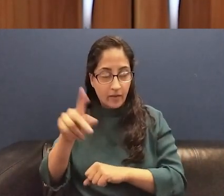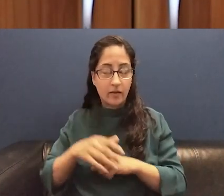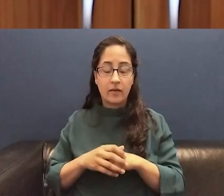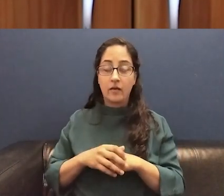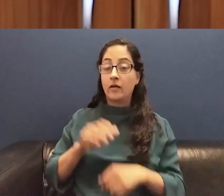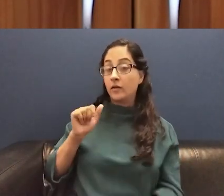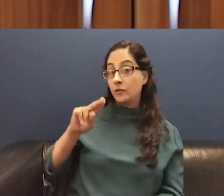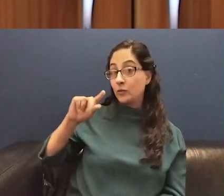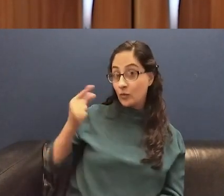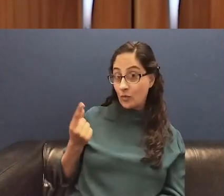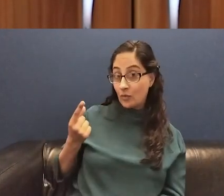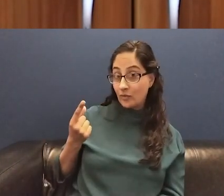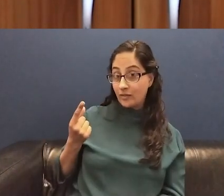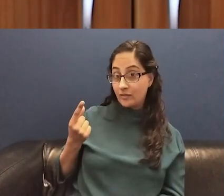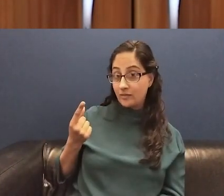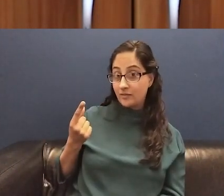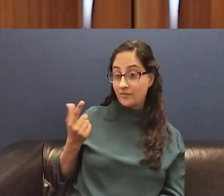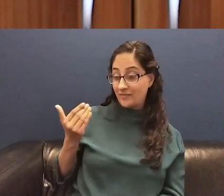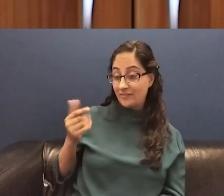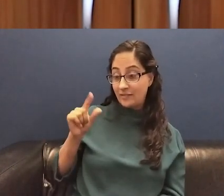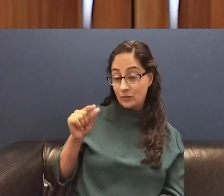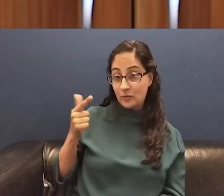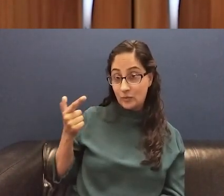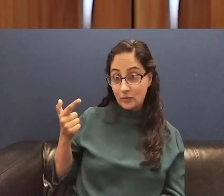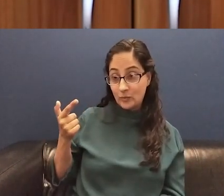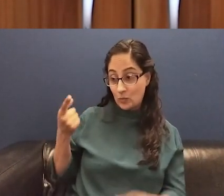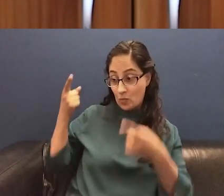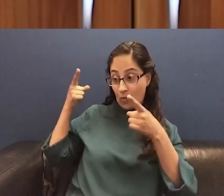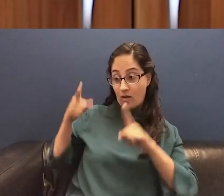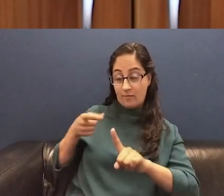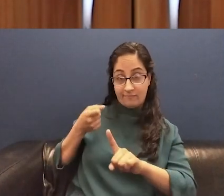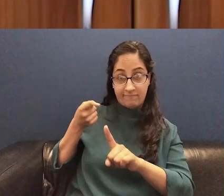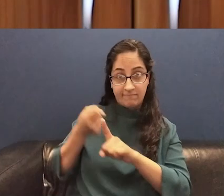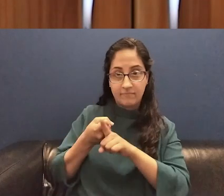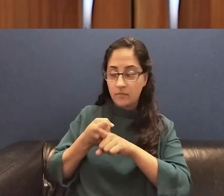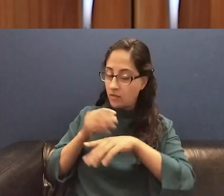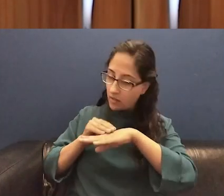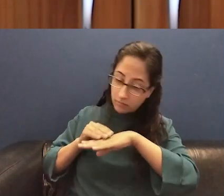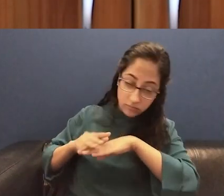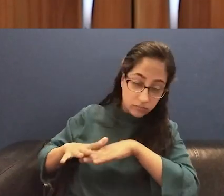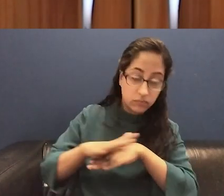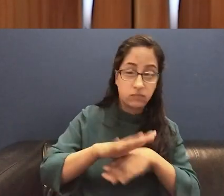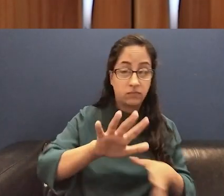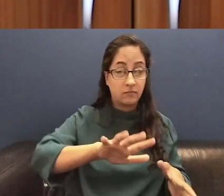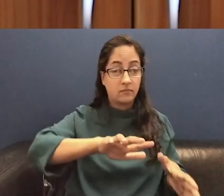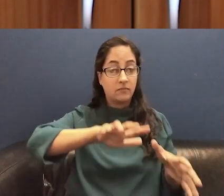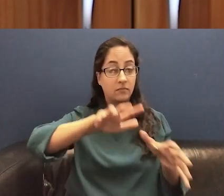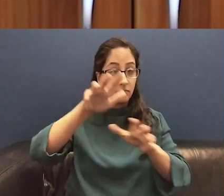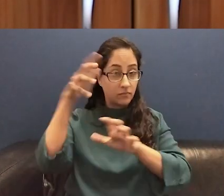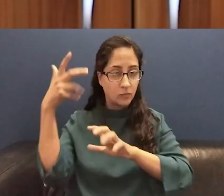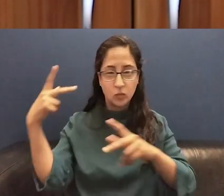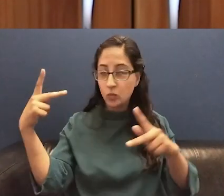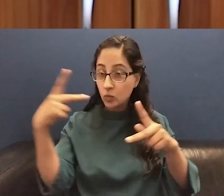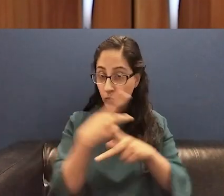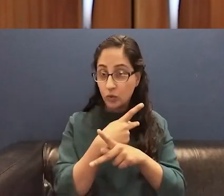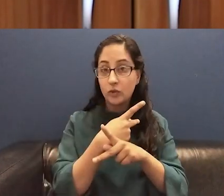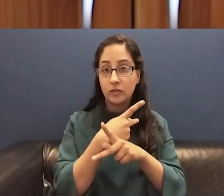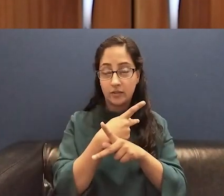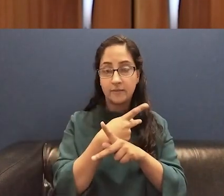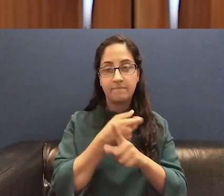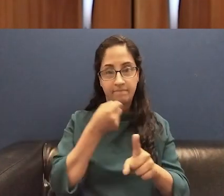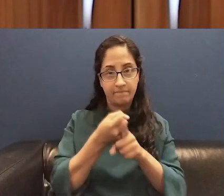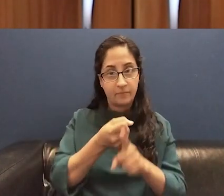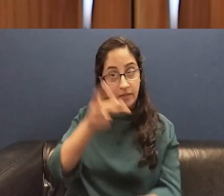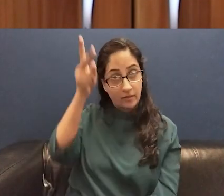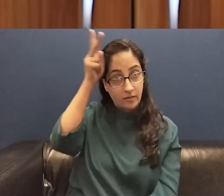unfortunately the crisis, both in terms of humanitarian situation and